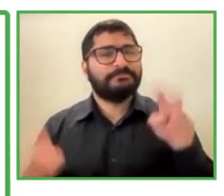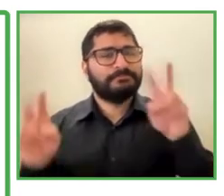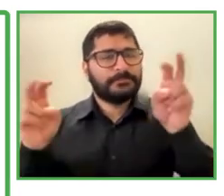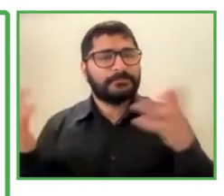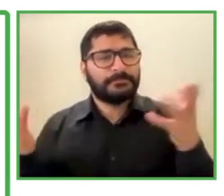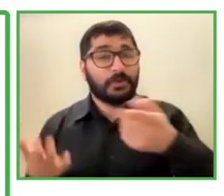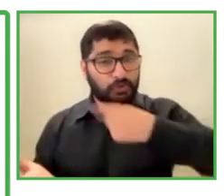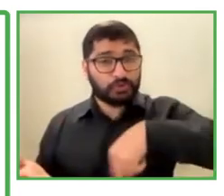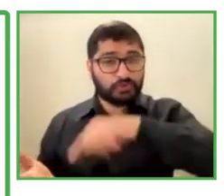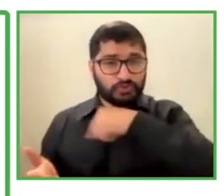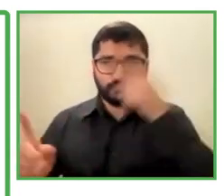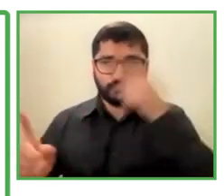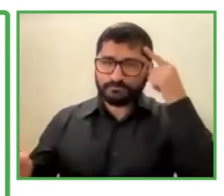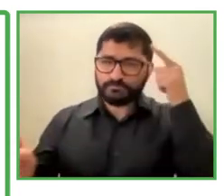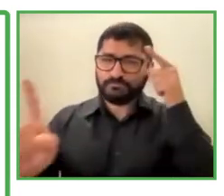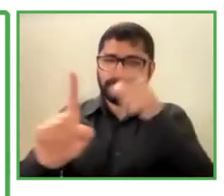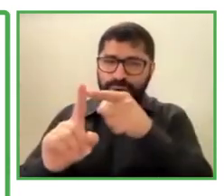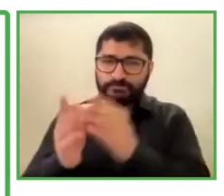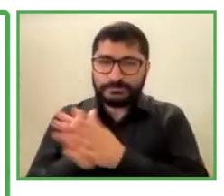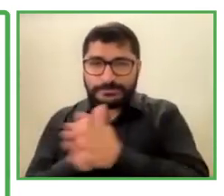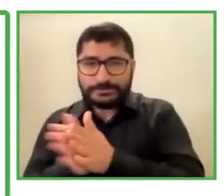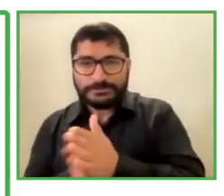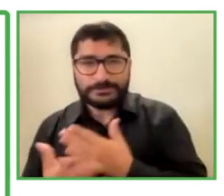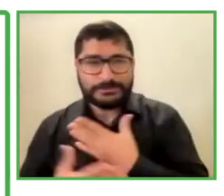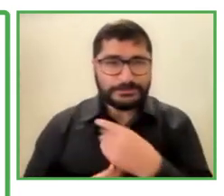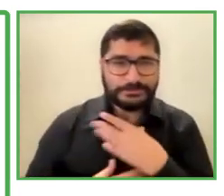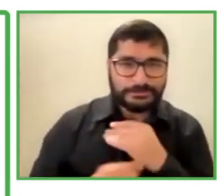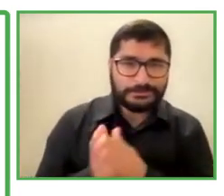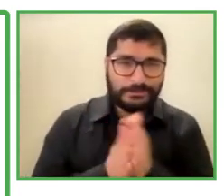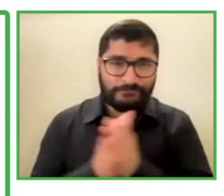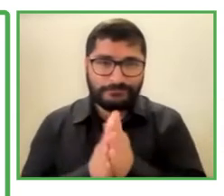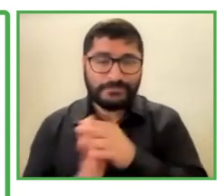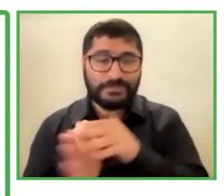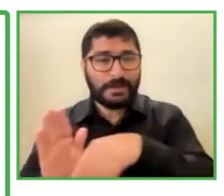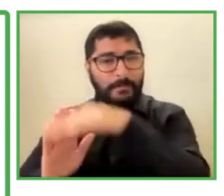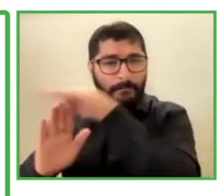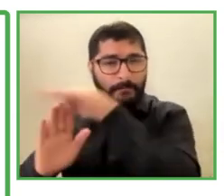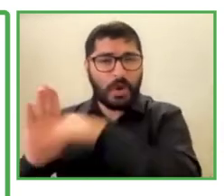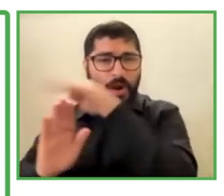About the expectations that we have from this program,